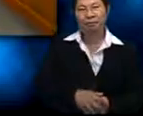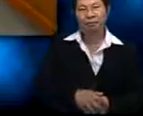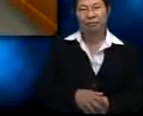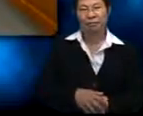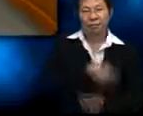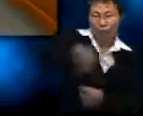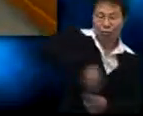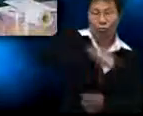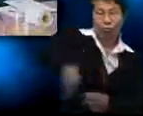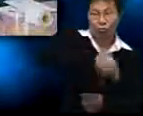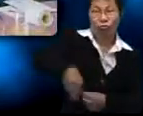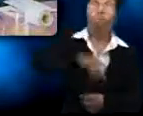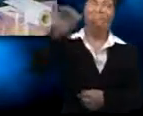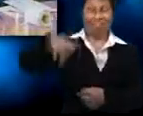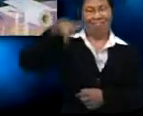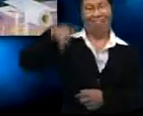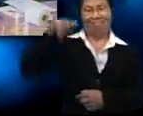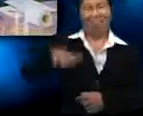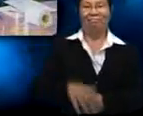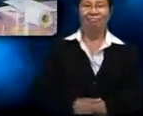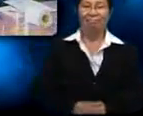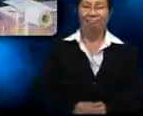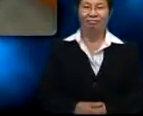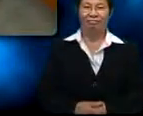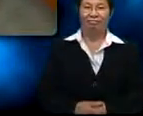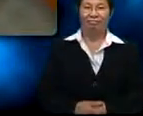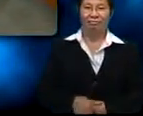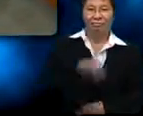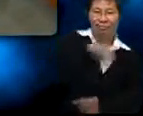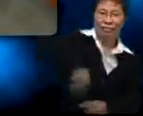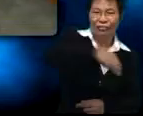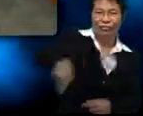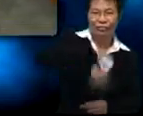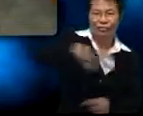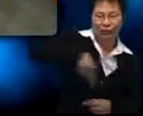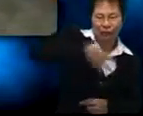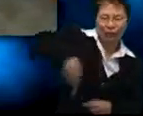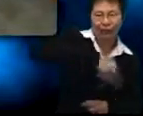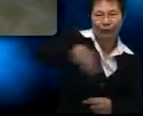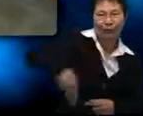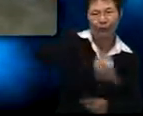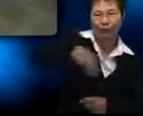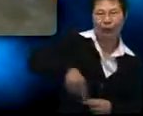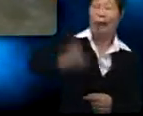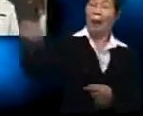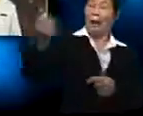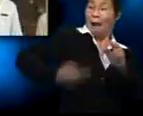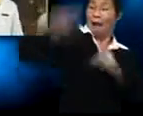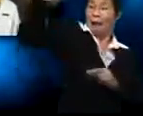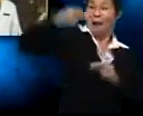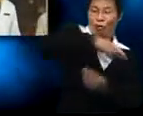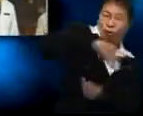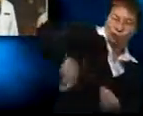Is the top spinning? Yes. Because you give it a high rotational